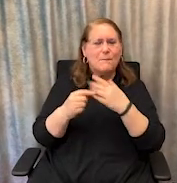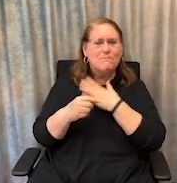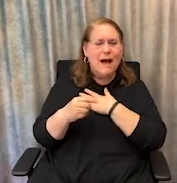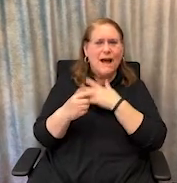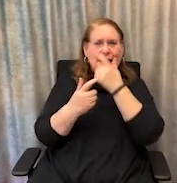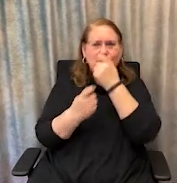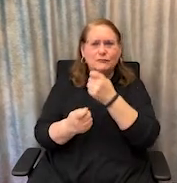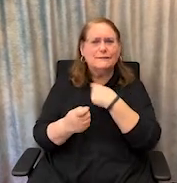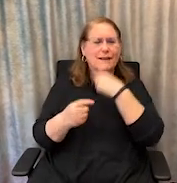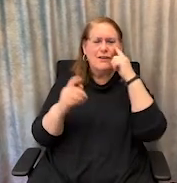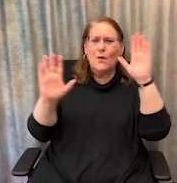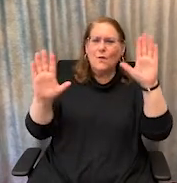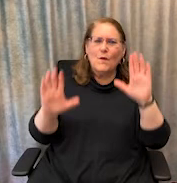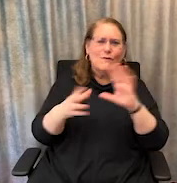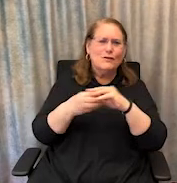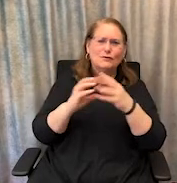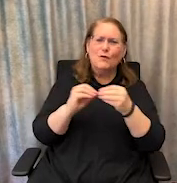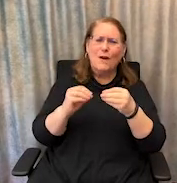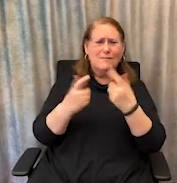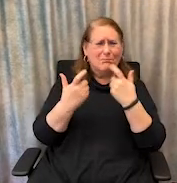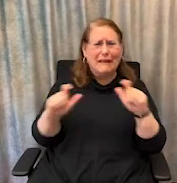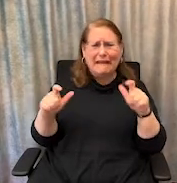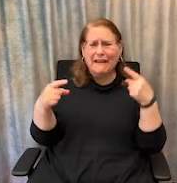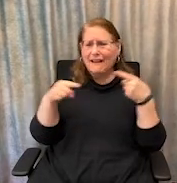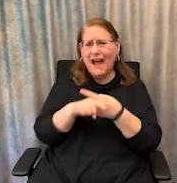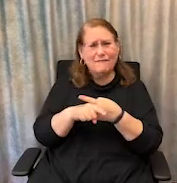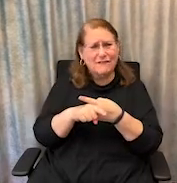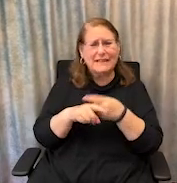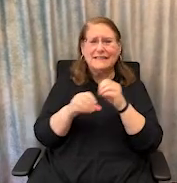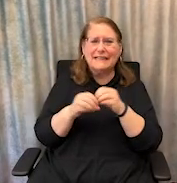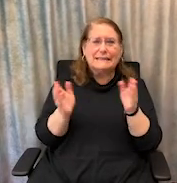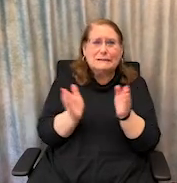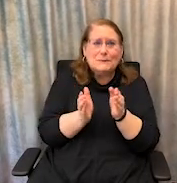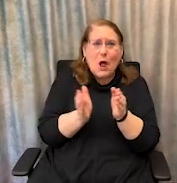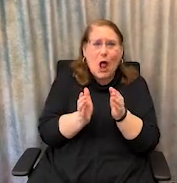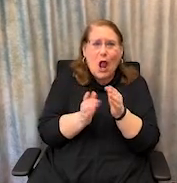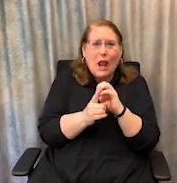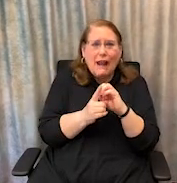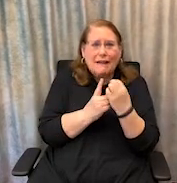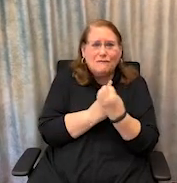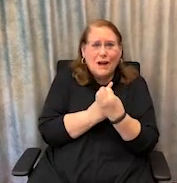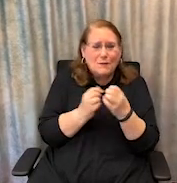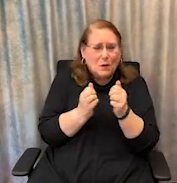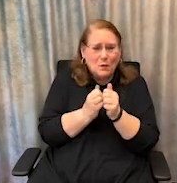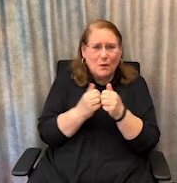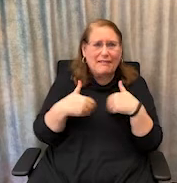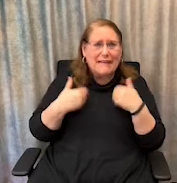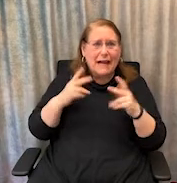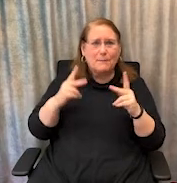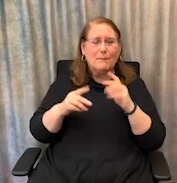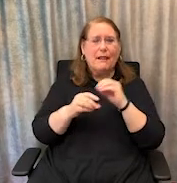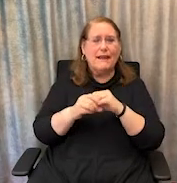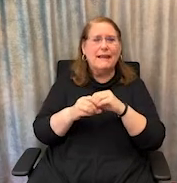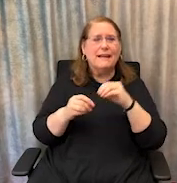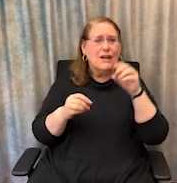was a great story with a big conflict, which takes place in a much smaller setting between young people here